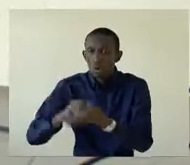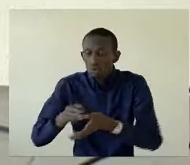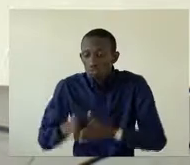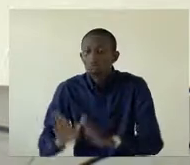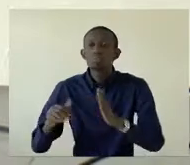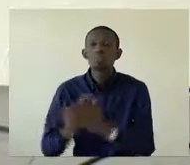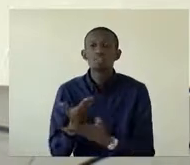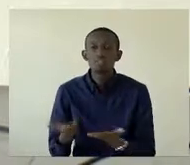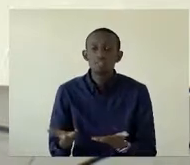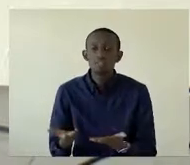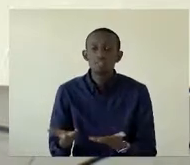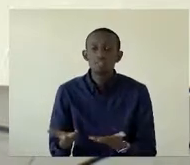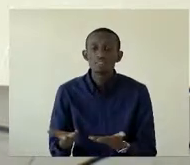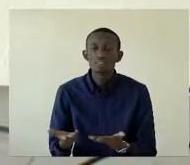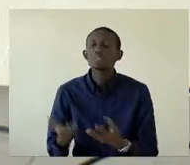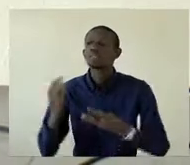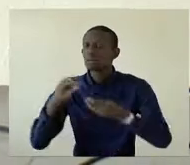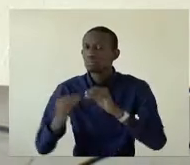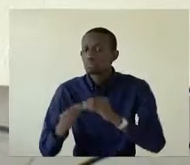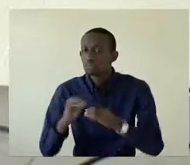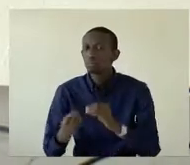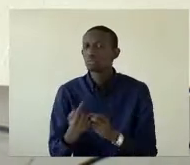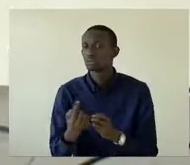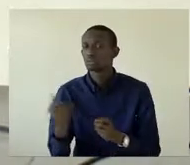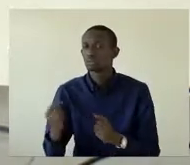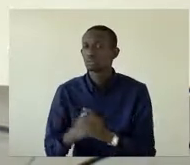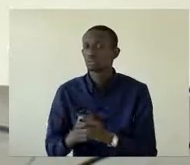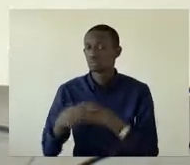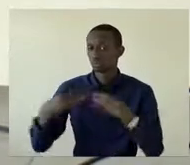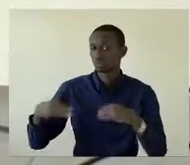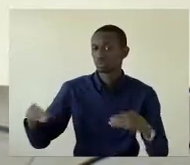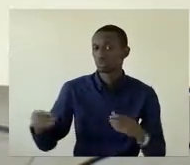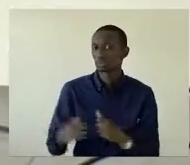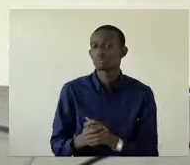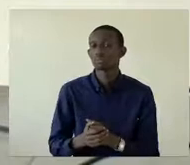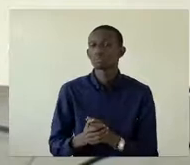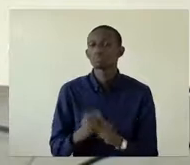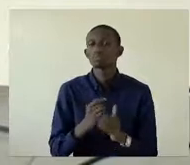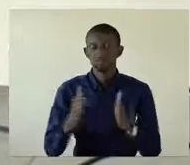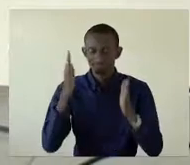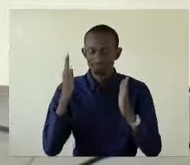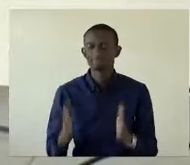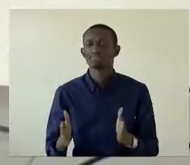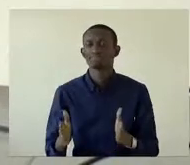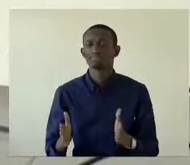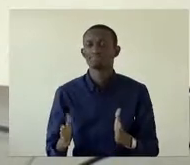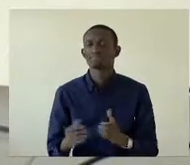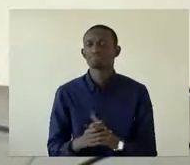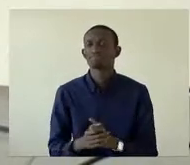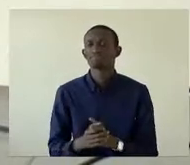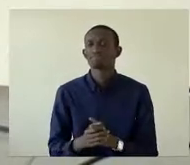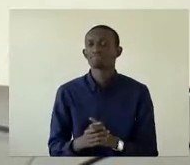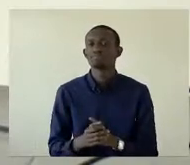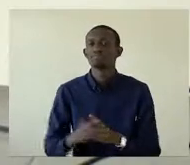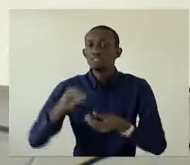So, the amounts of some of these resources are determined, they are finite, the number